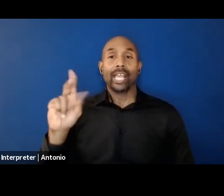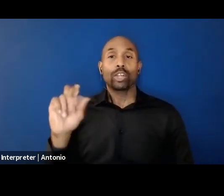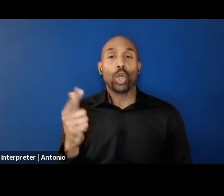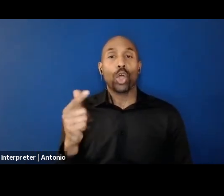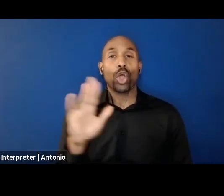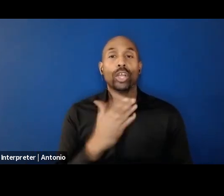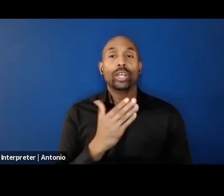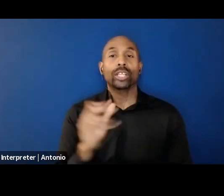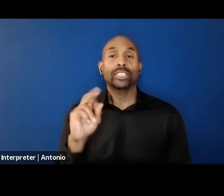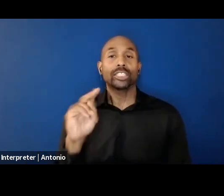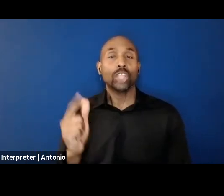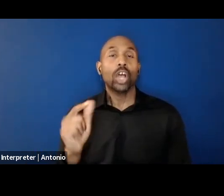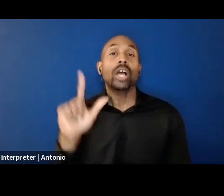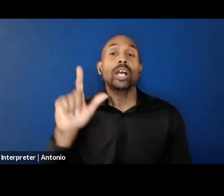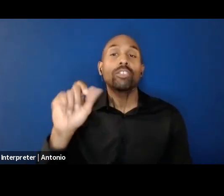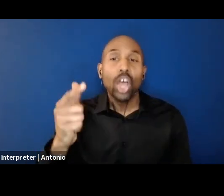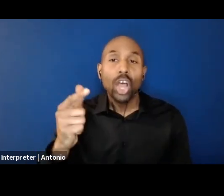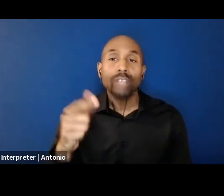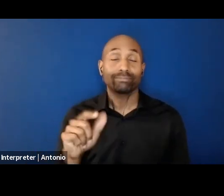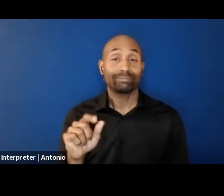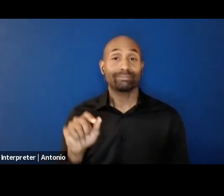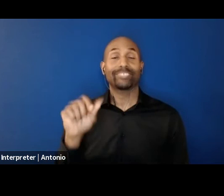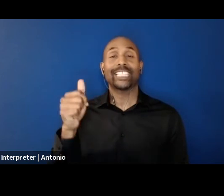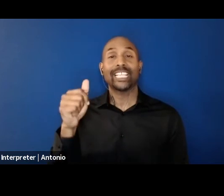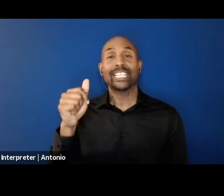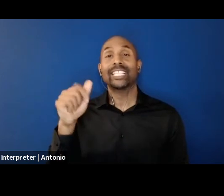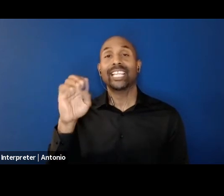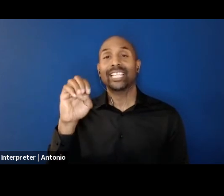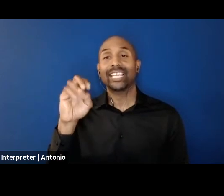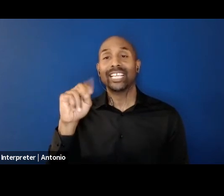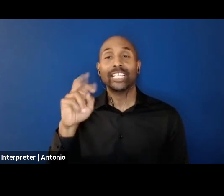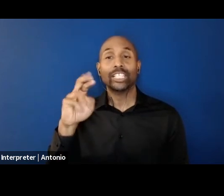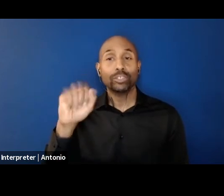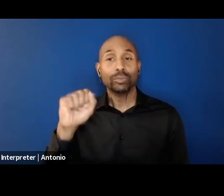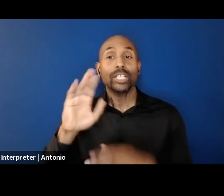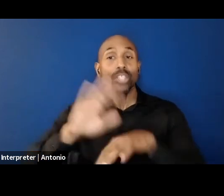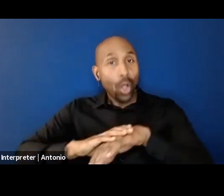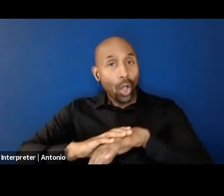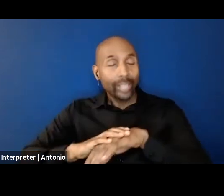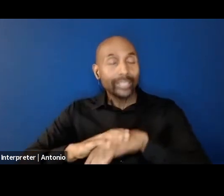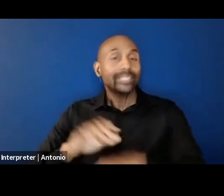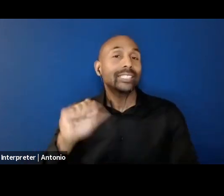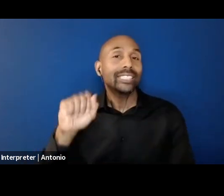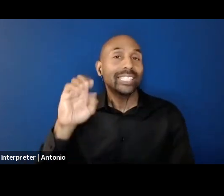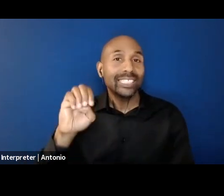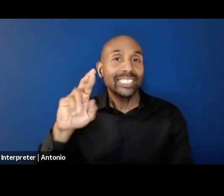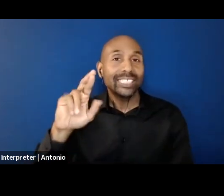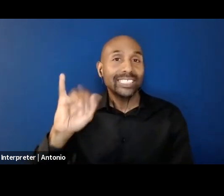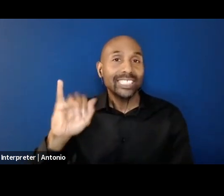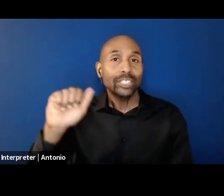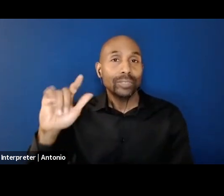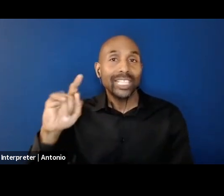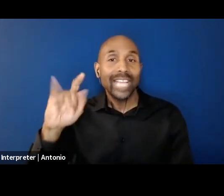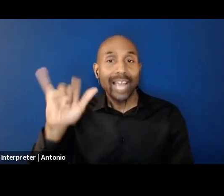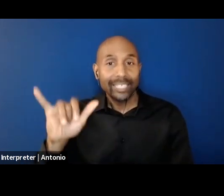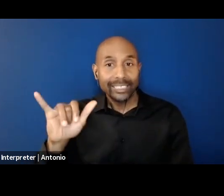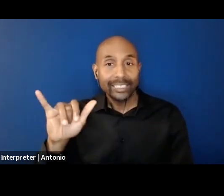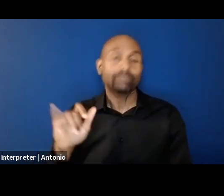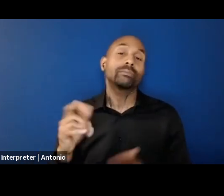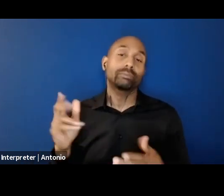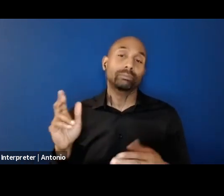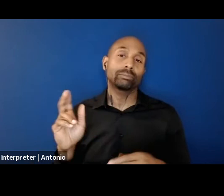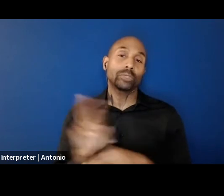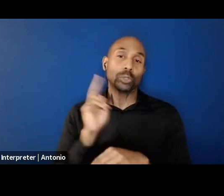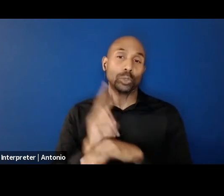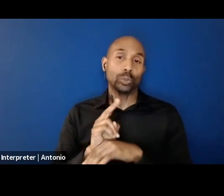to the accompaniment of Charles Mingus's Black Saint. The